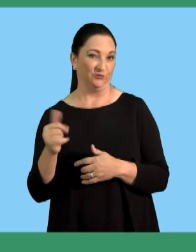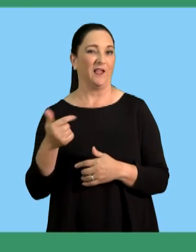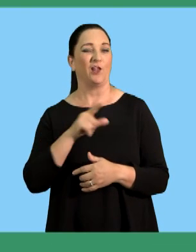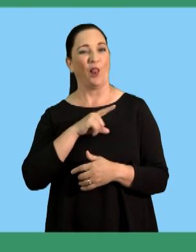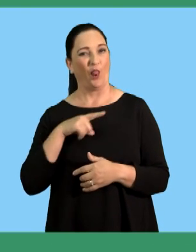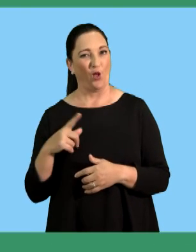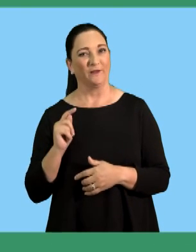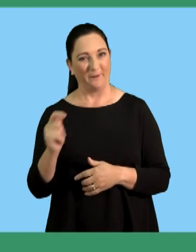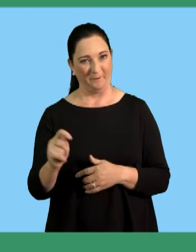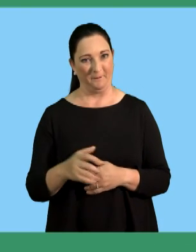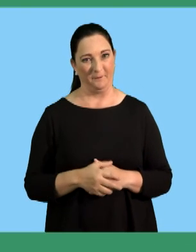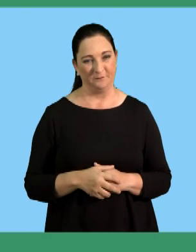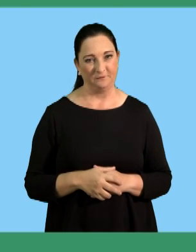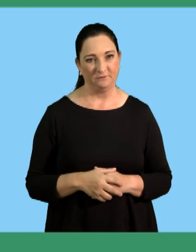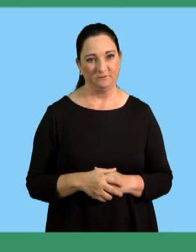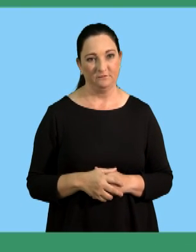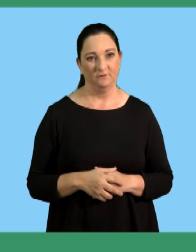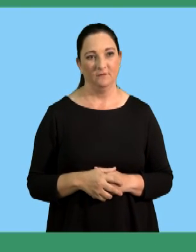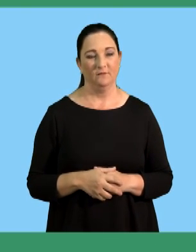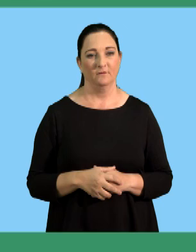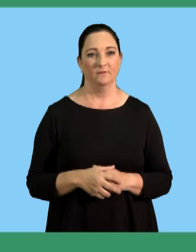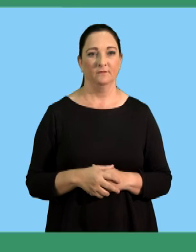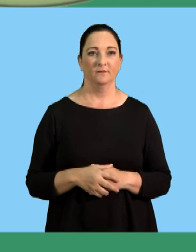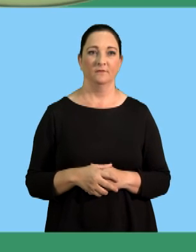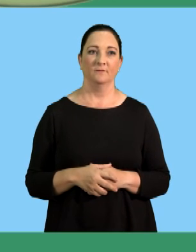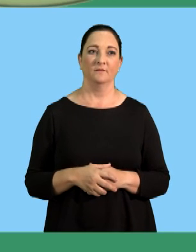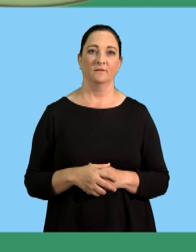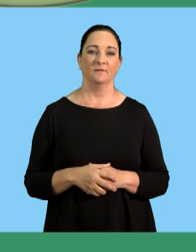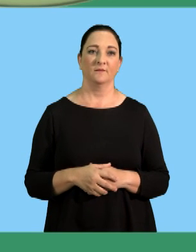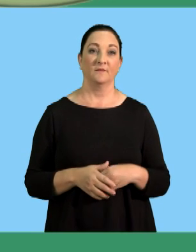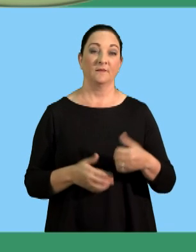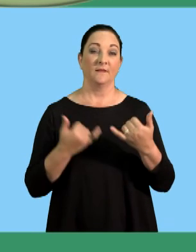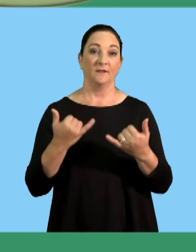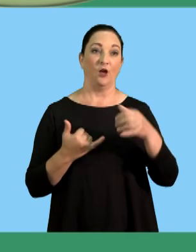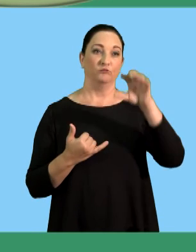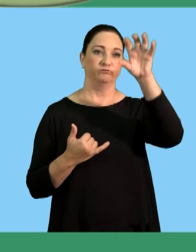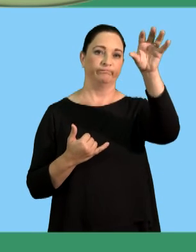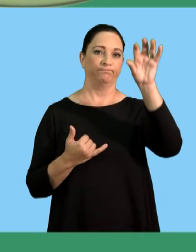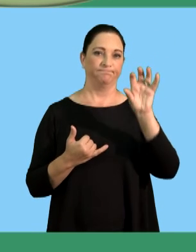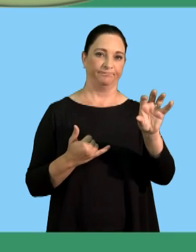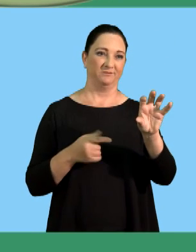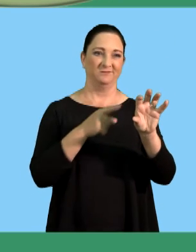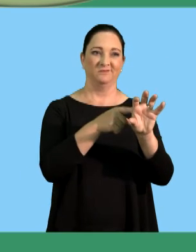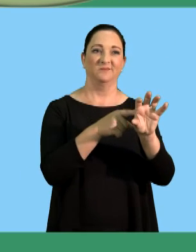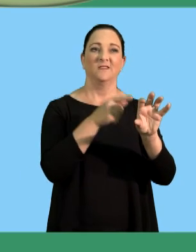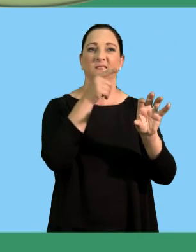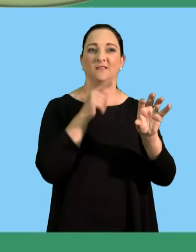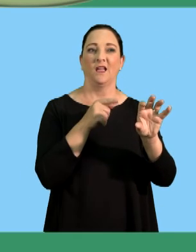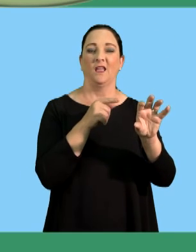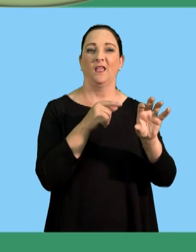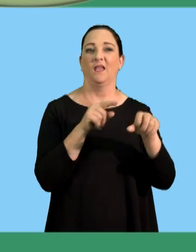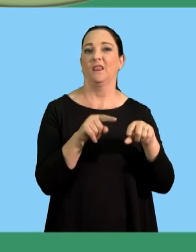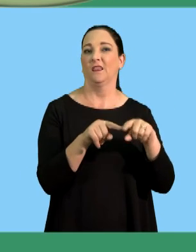look into fire and damage, this would be applicable to short-term insurance. And then now let us look into the differences